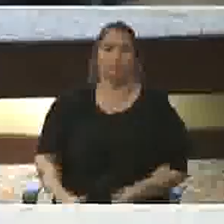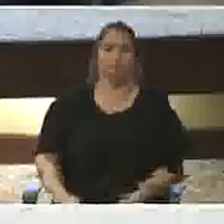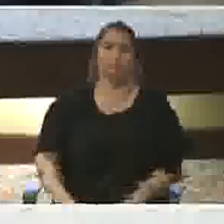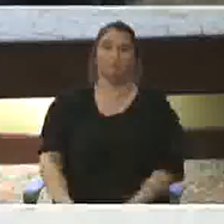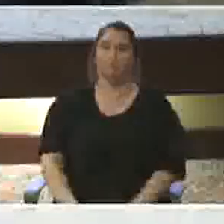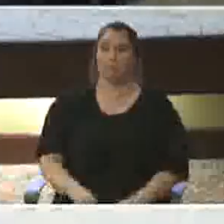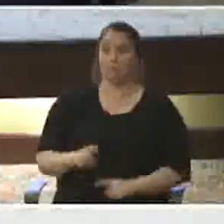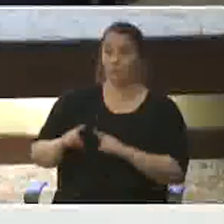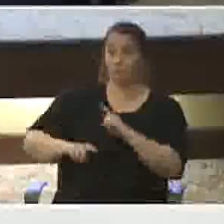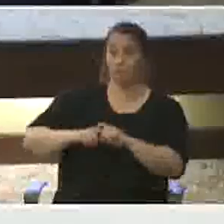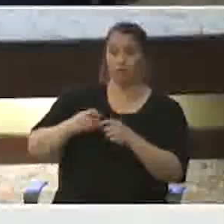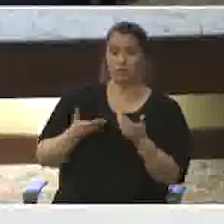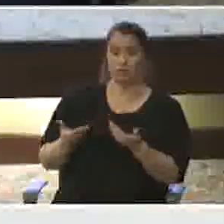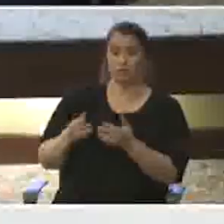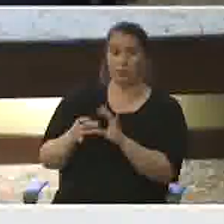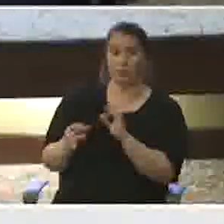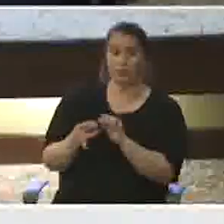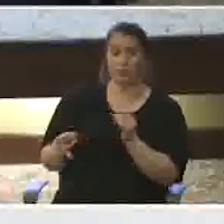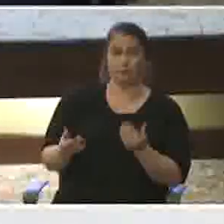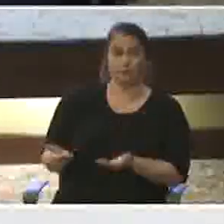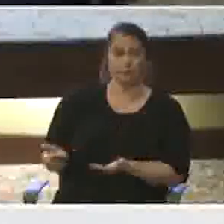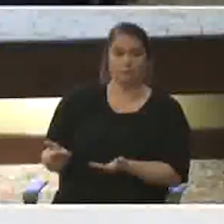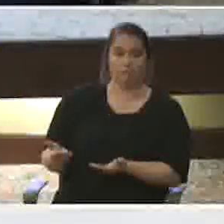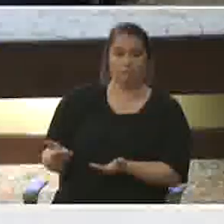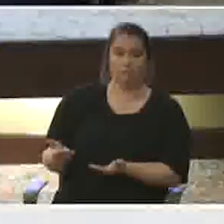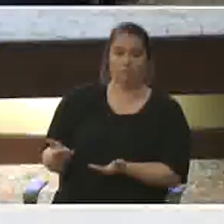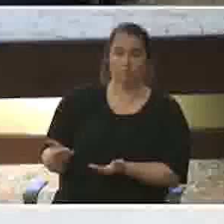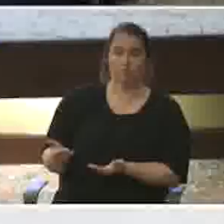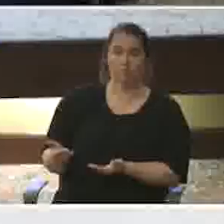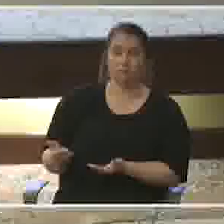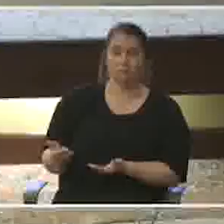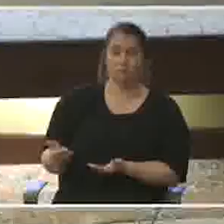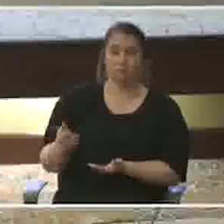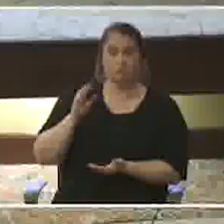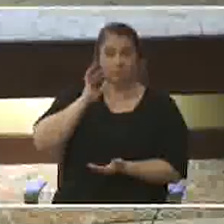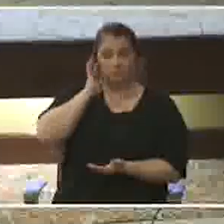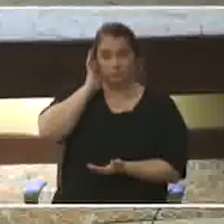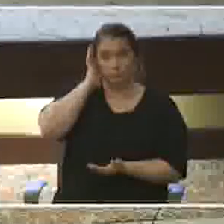Any questions or comments, council members?